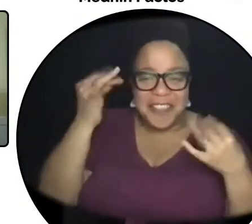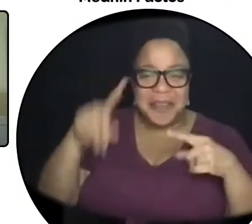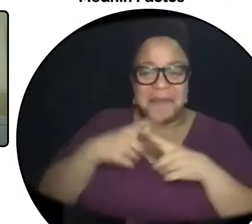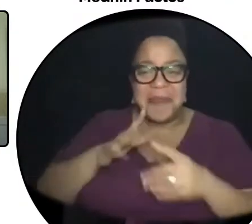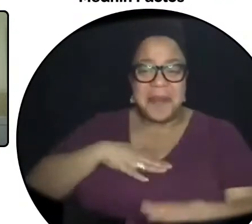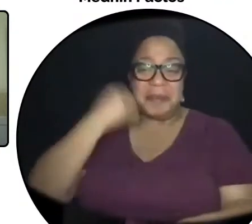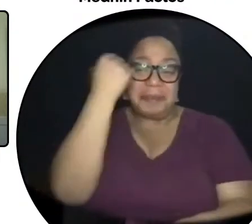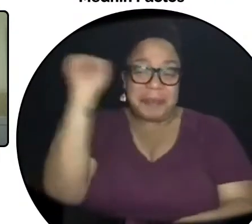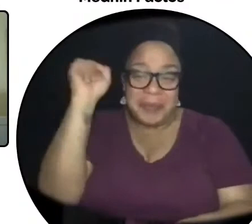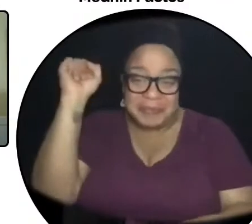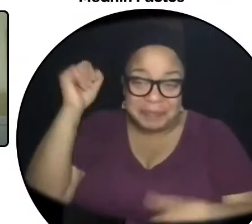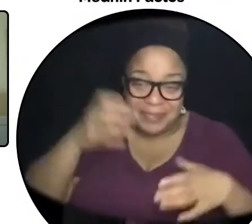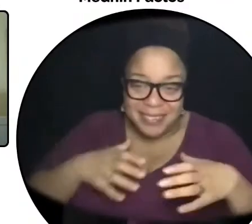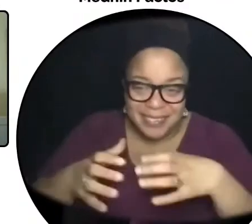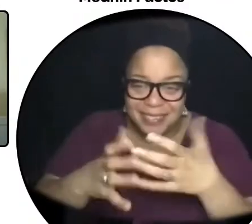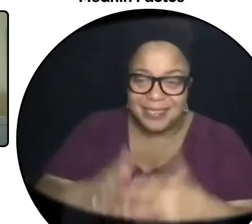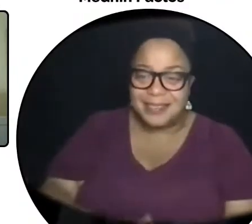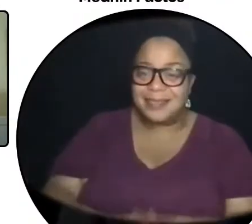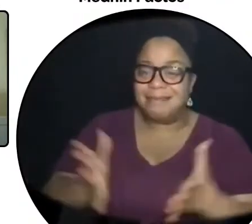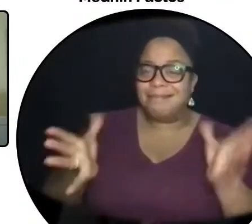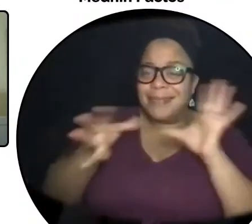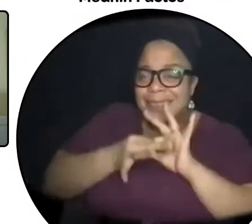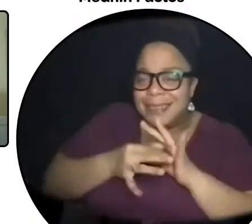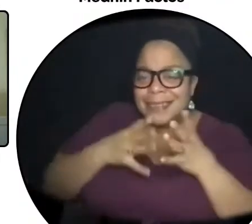talk about the ways in which